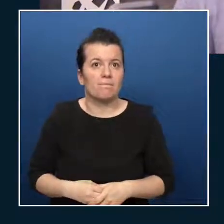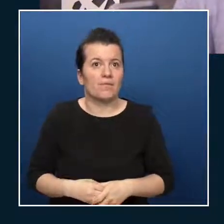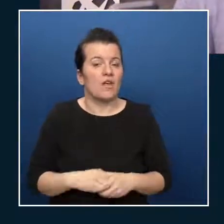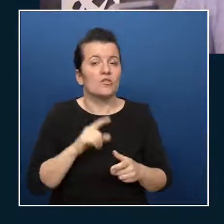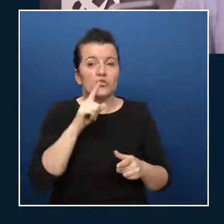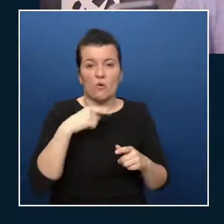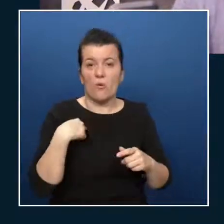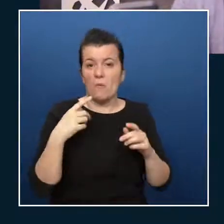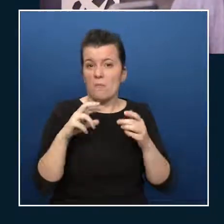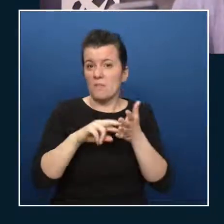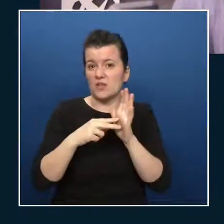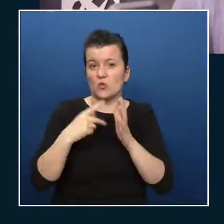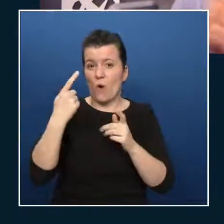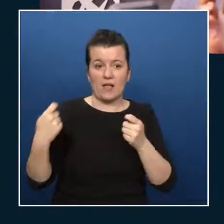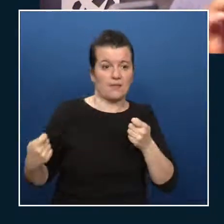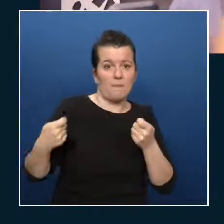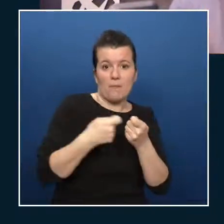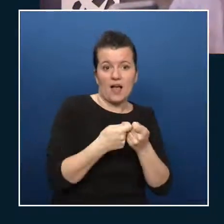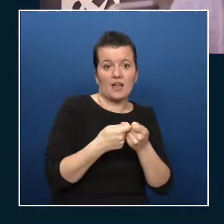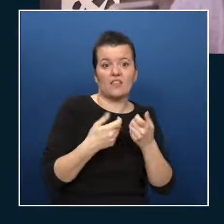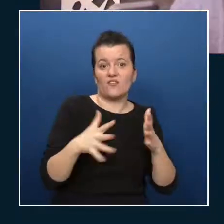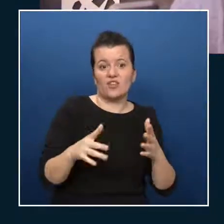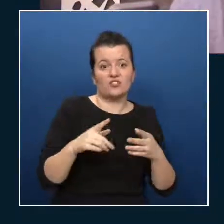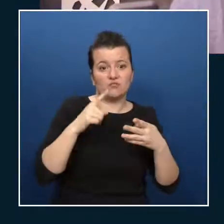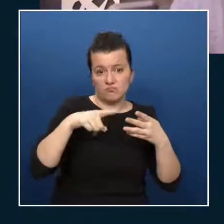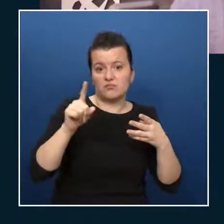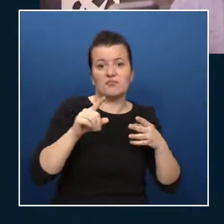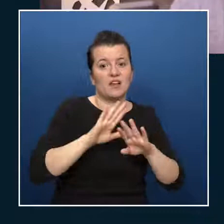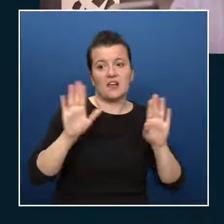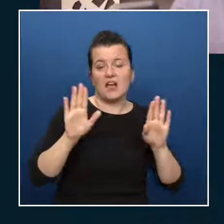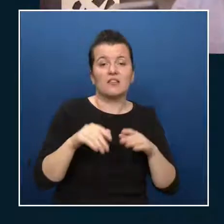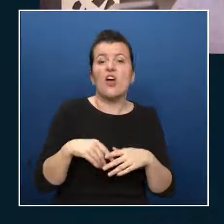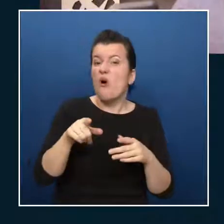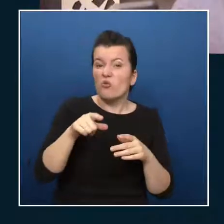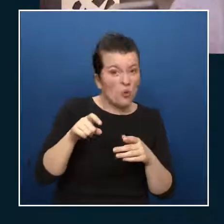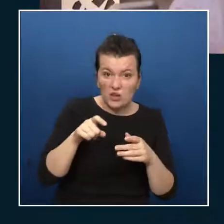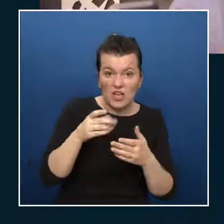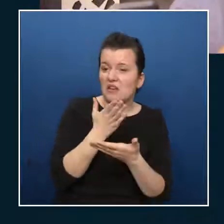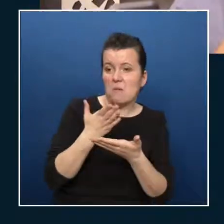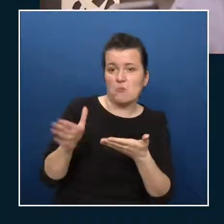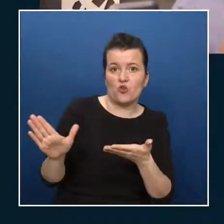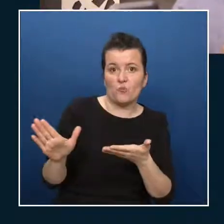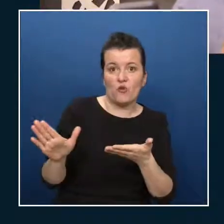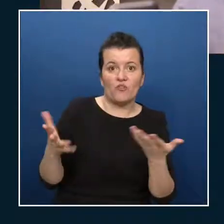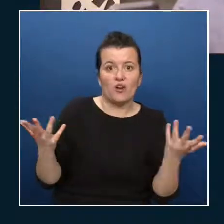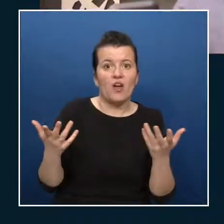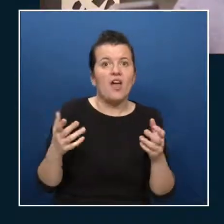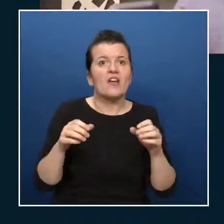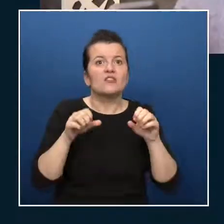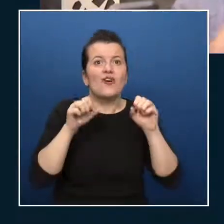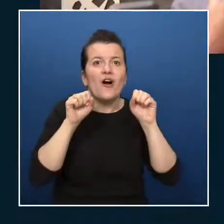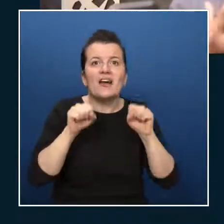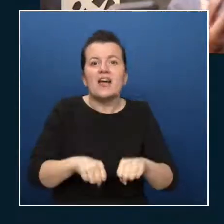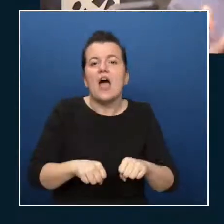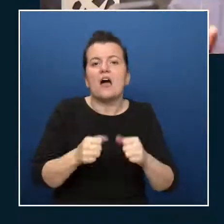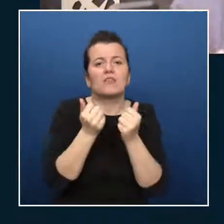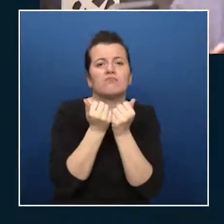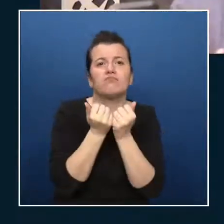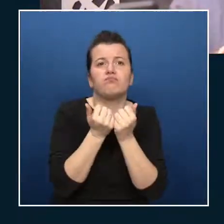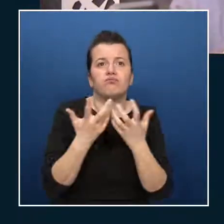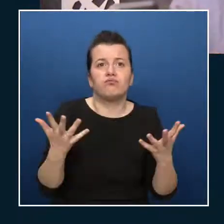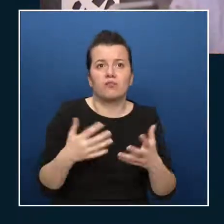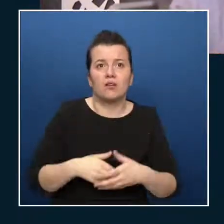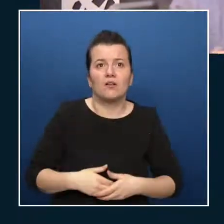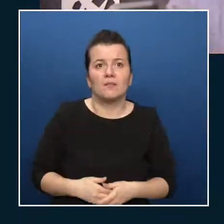and if your application does not need it, you just remove it. So all of this gives you like a lot of flexibility on being able to create